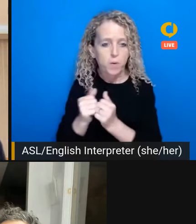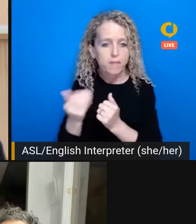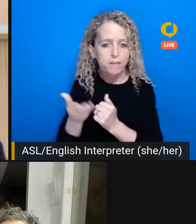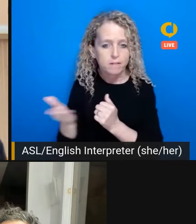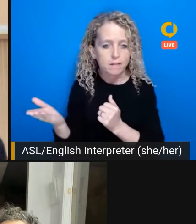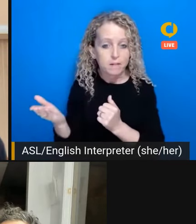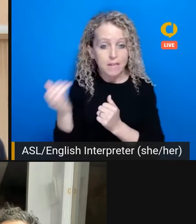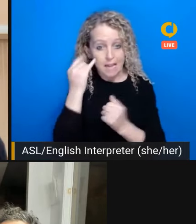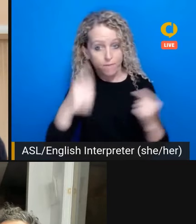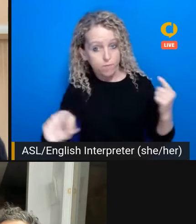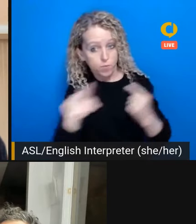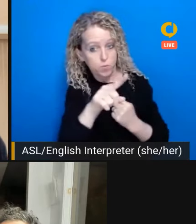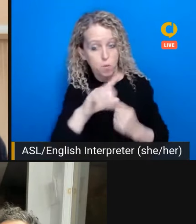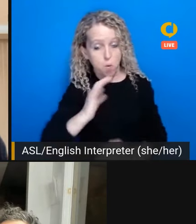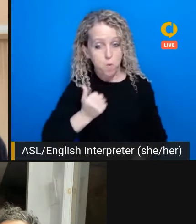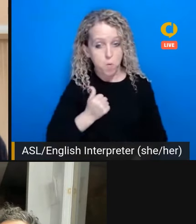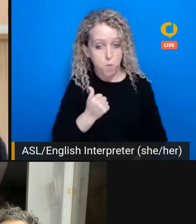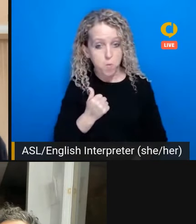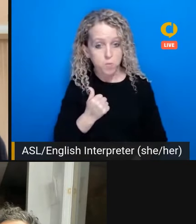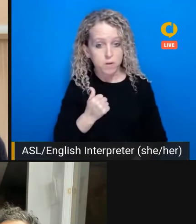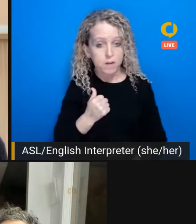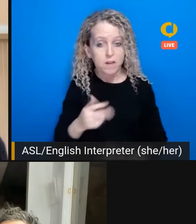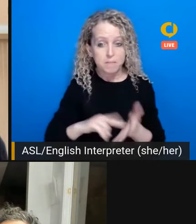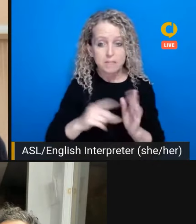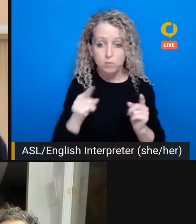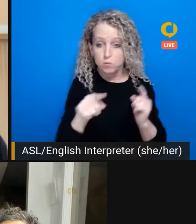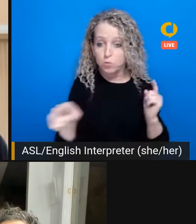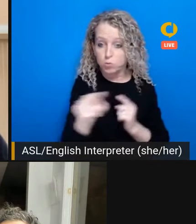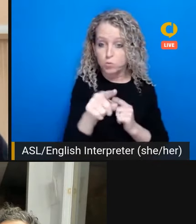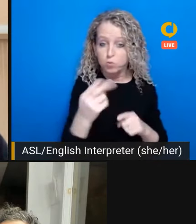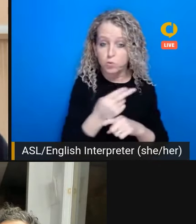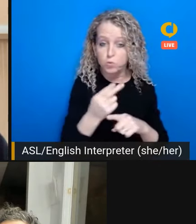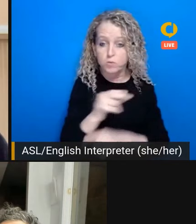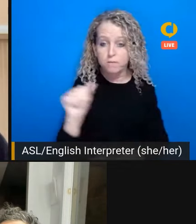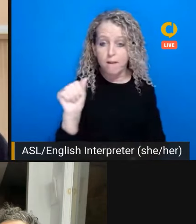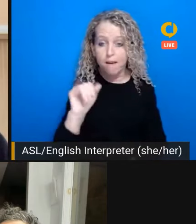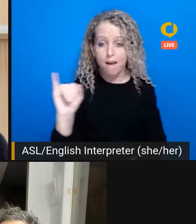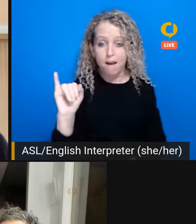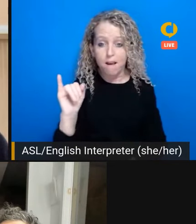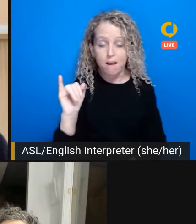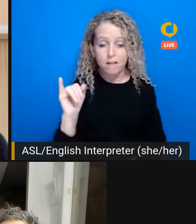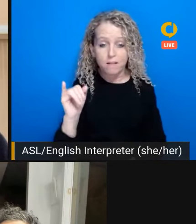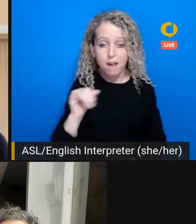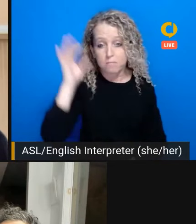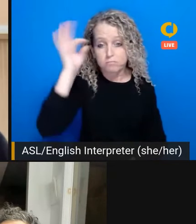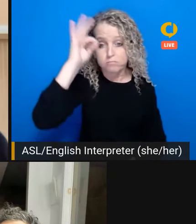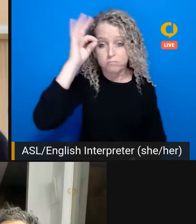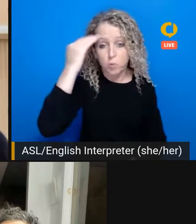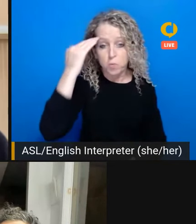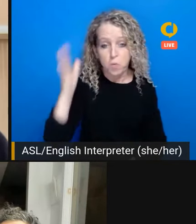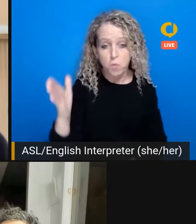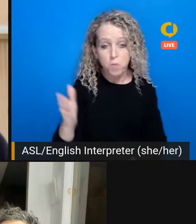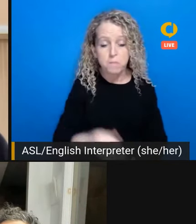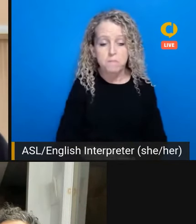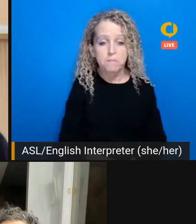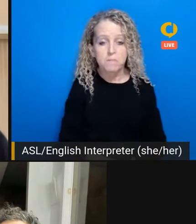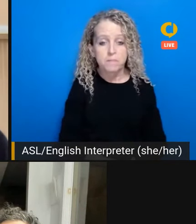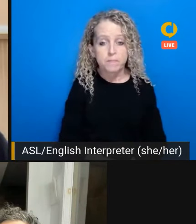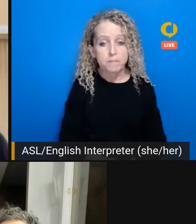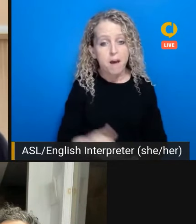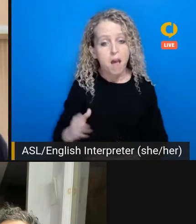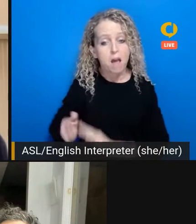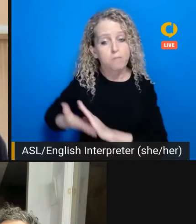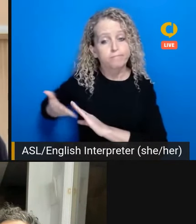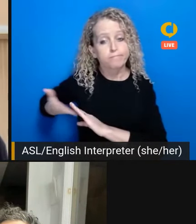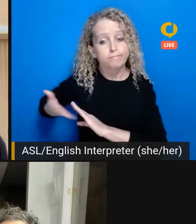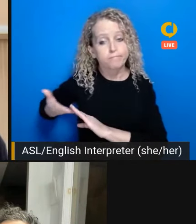these devices actually using AI as a tool without knowing. In the background, it's running. You know what it is doing? There's